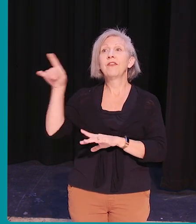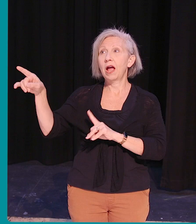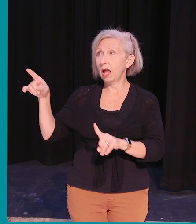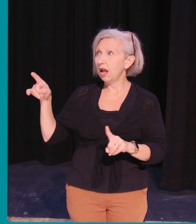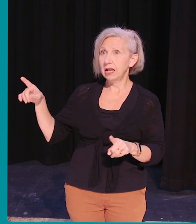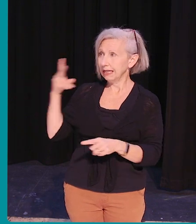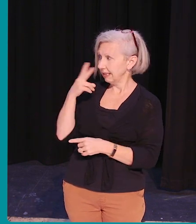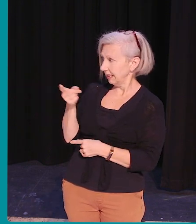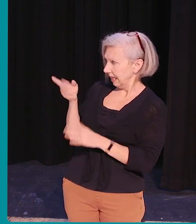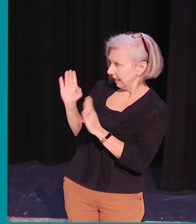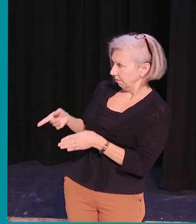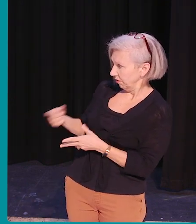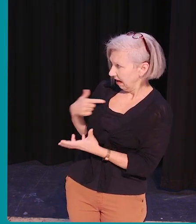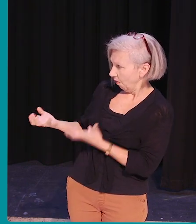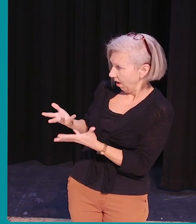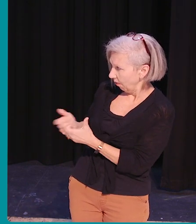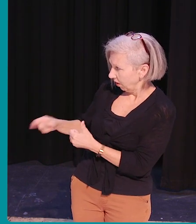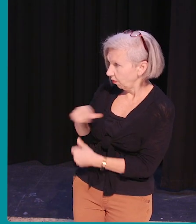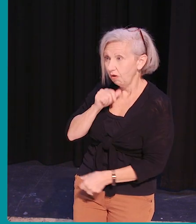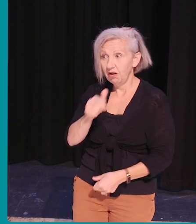not going to talk to. Go.